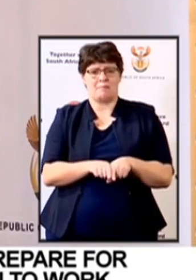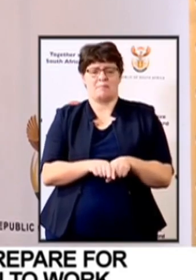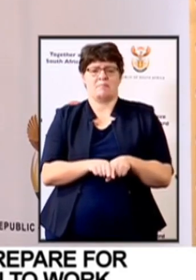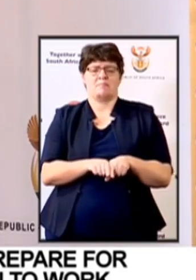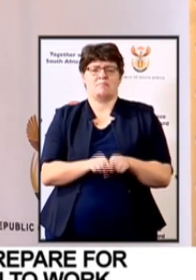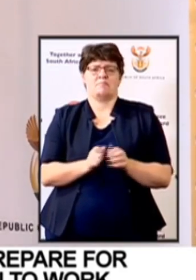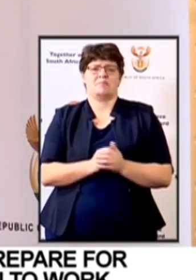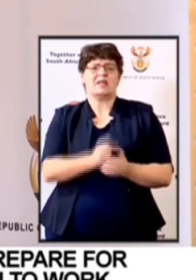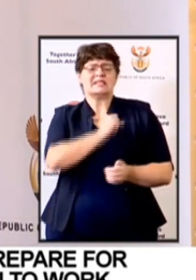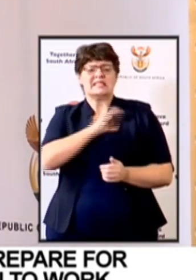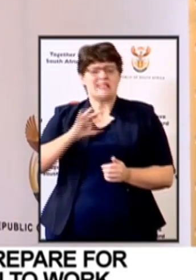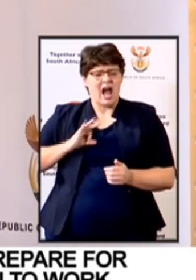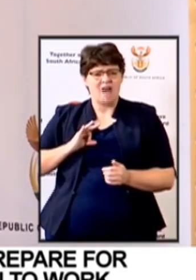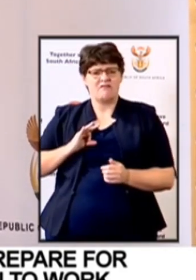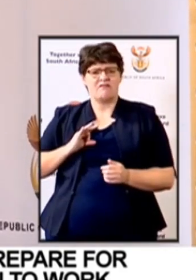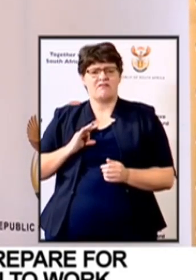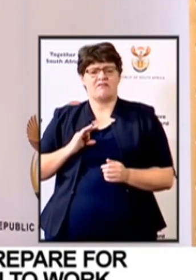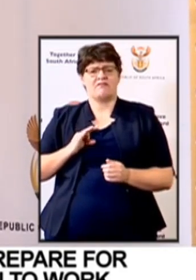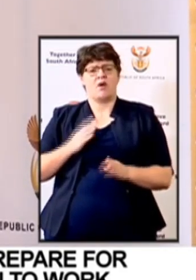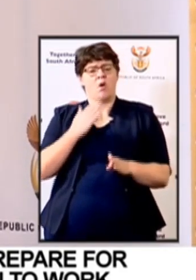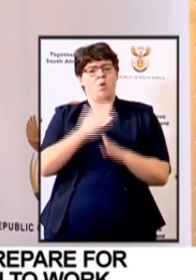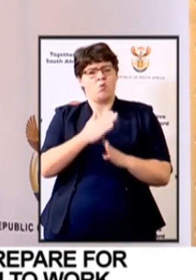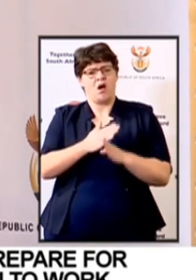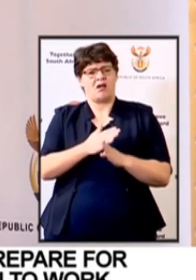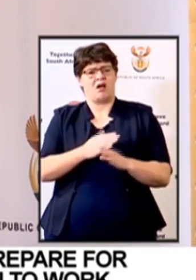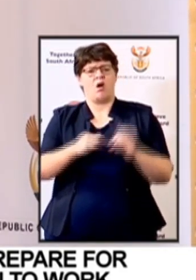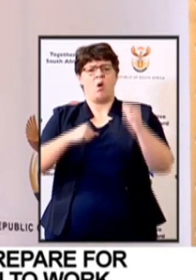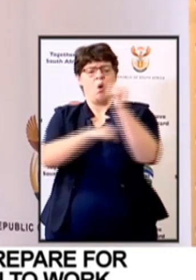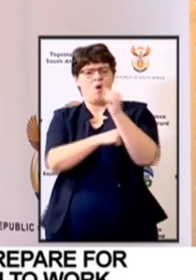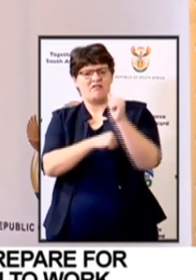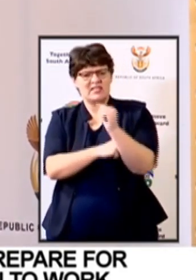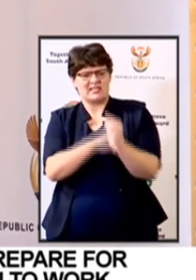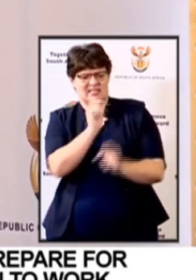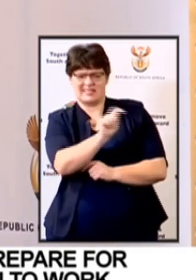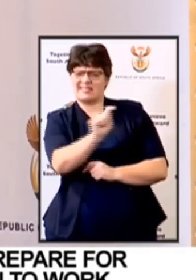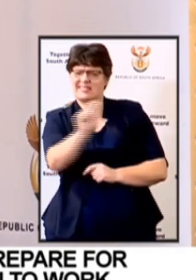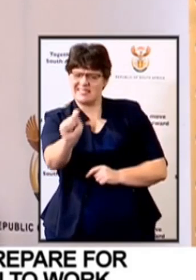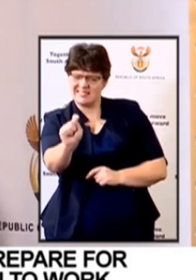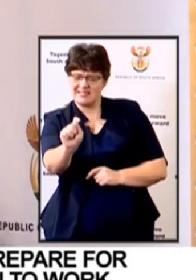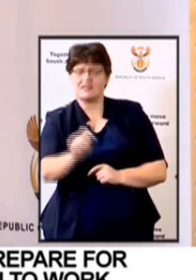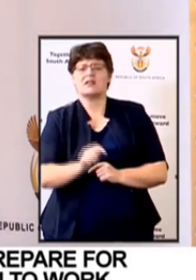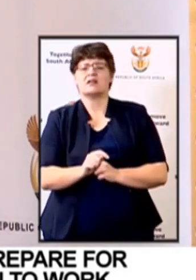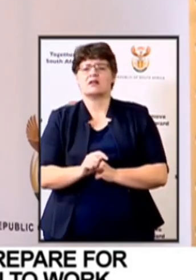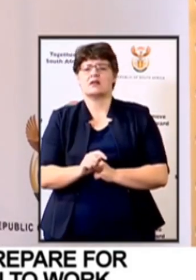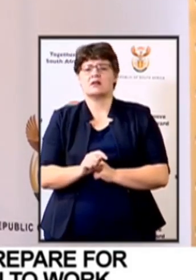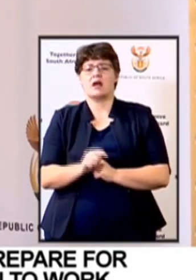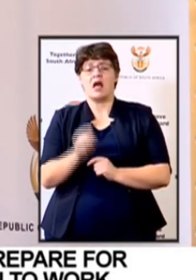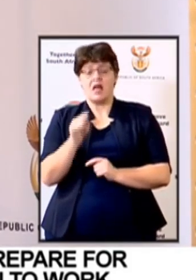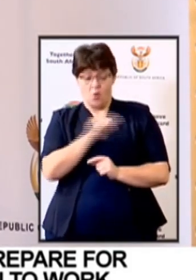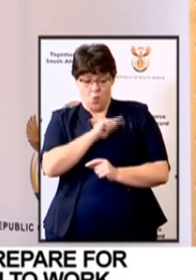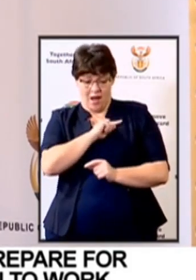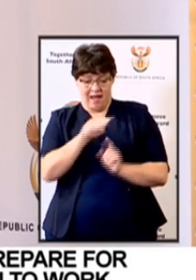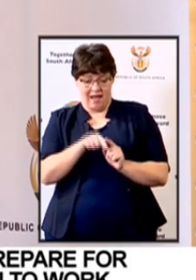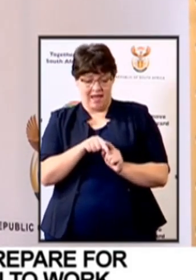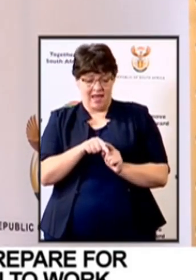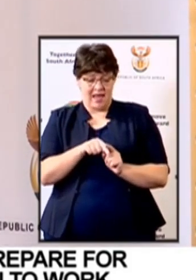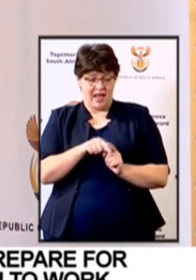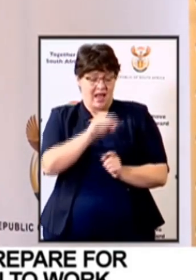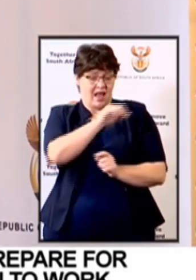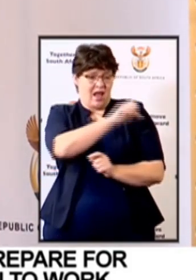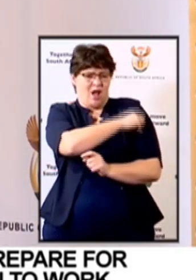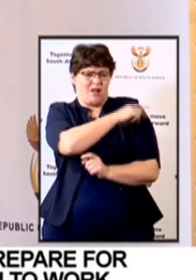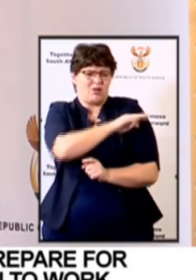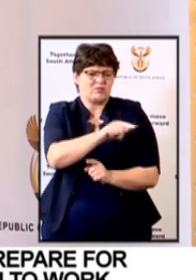terms of a line of service, who have been working inside offices, servicing those who are in the front line, they are